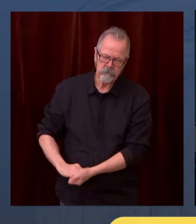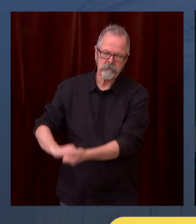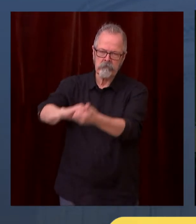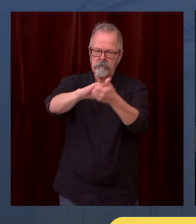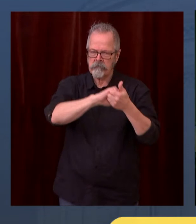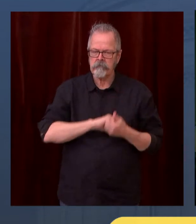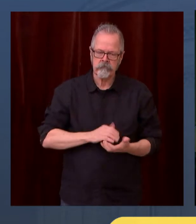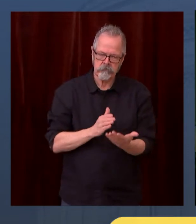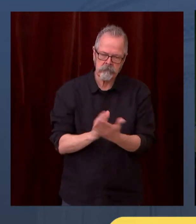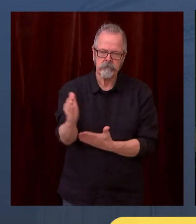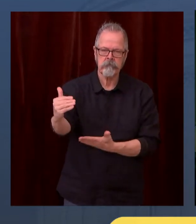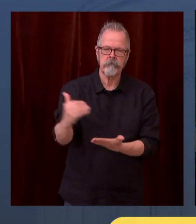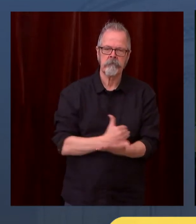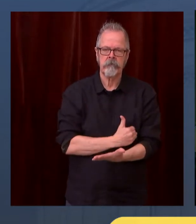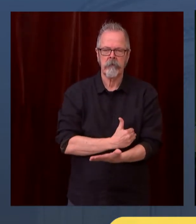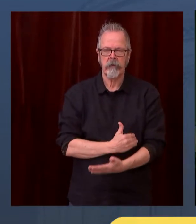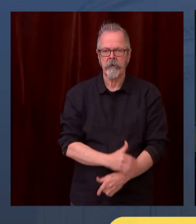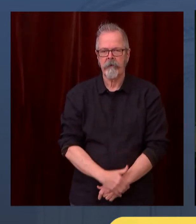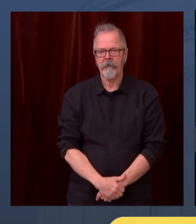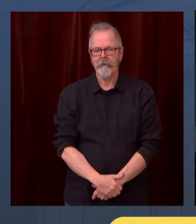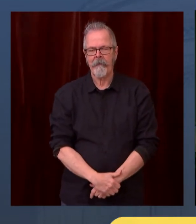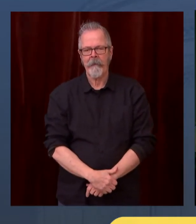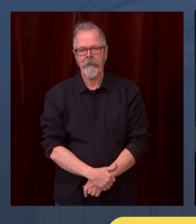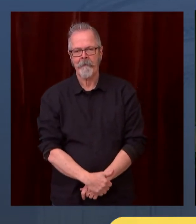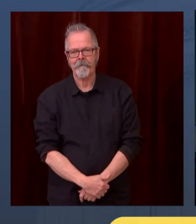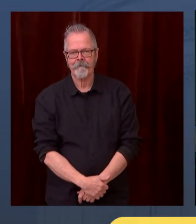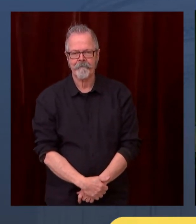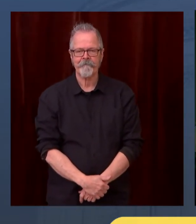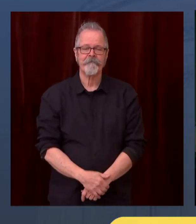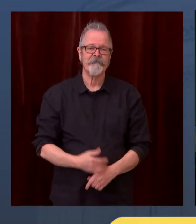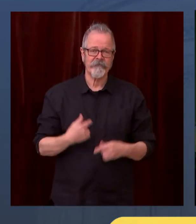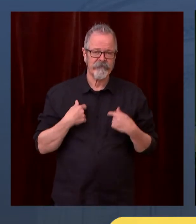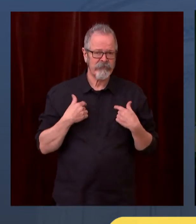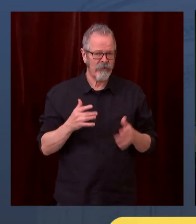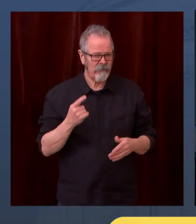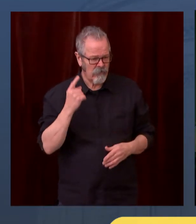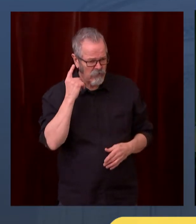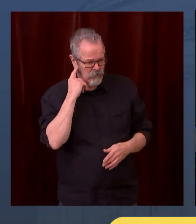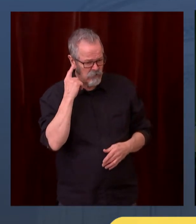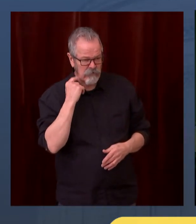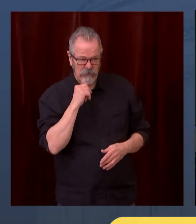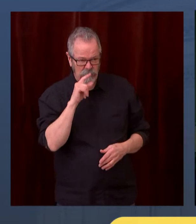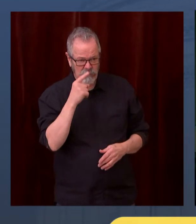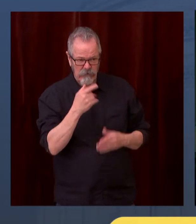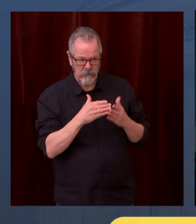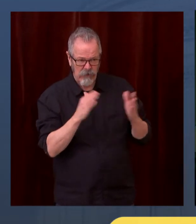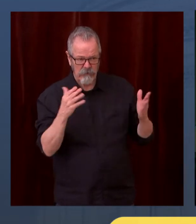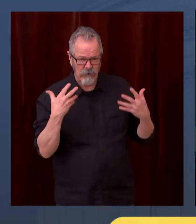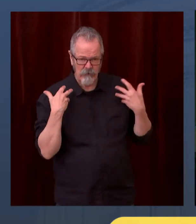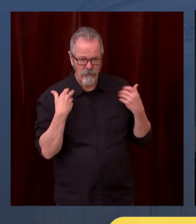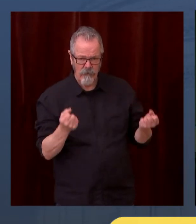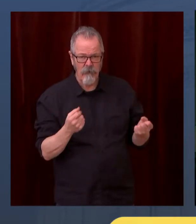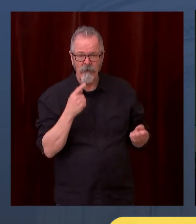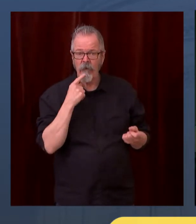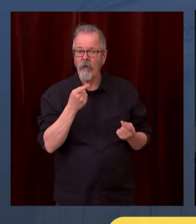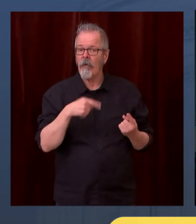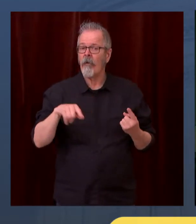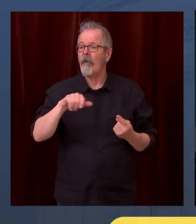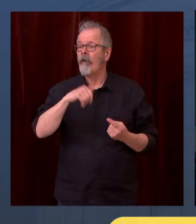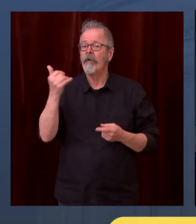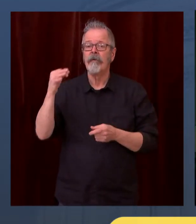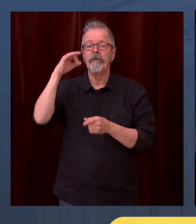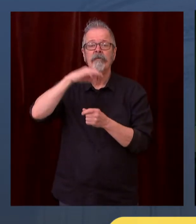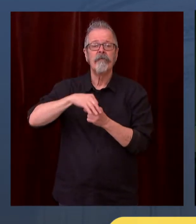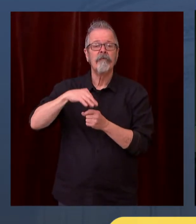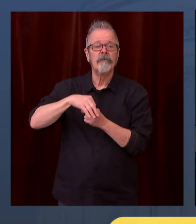There is a, and I've heard this from not just public health partners, but even some from our elected officials. There is an